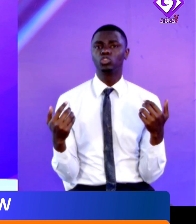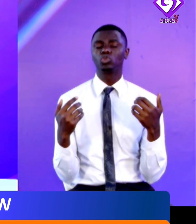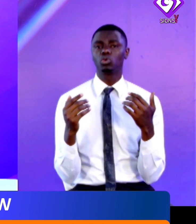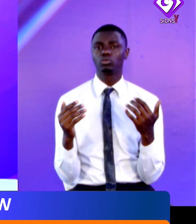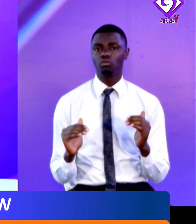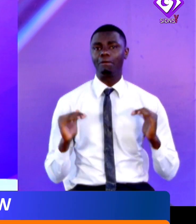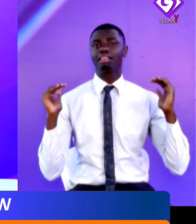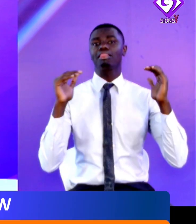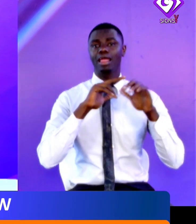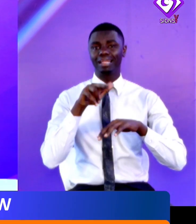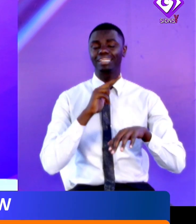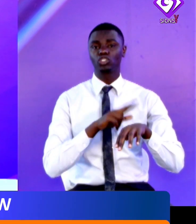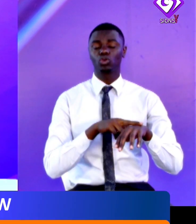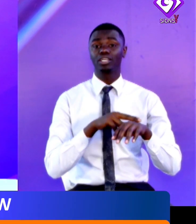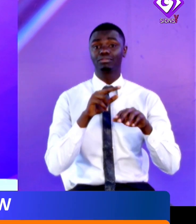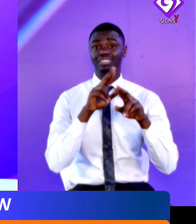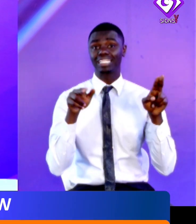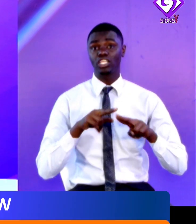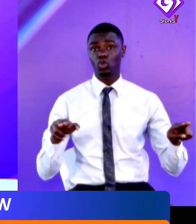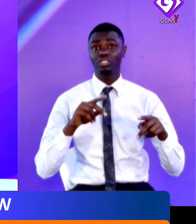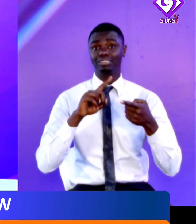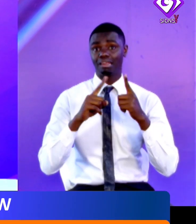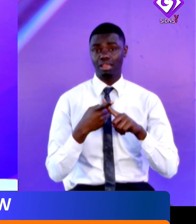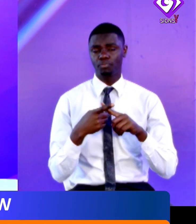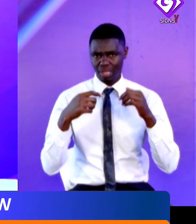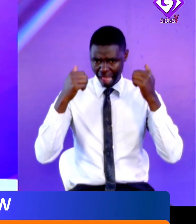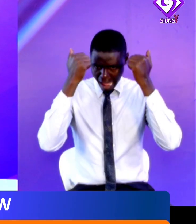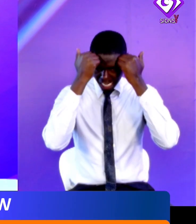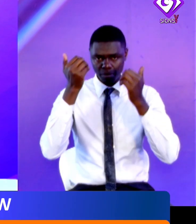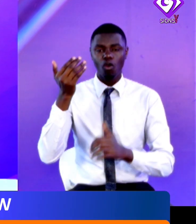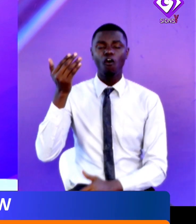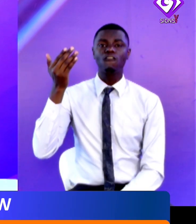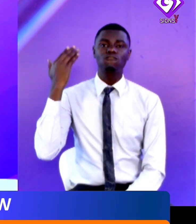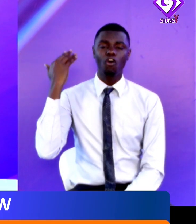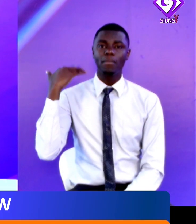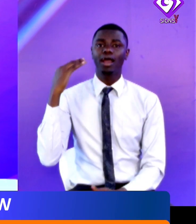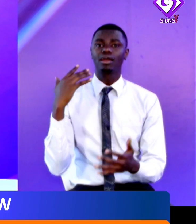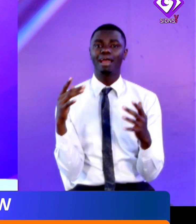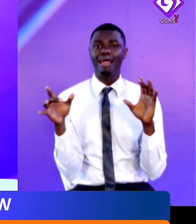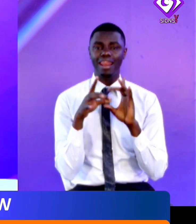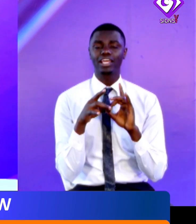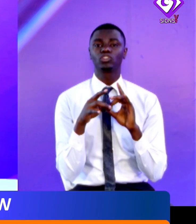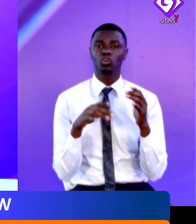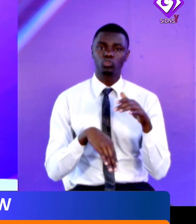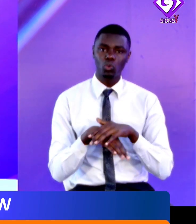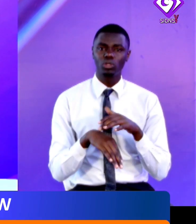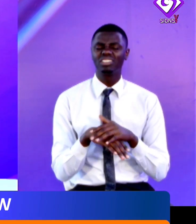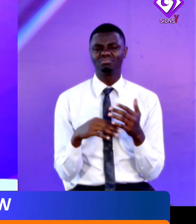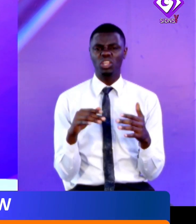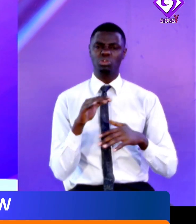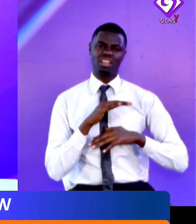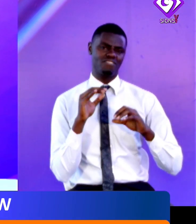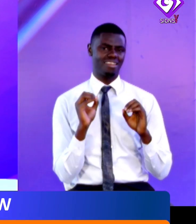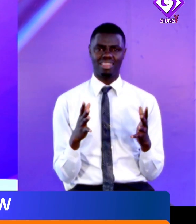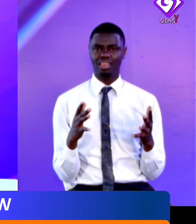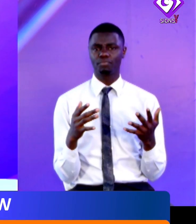standards. According to Omondi, the Academy's former reliance on school competitions was inefficient